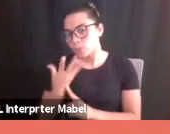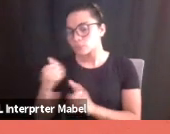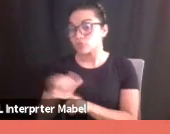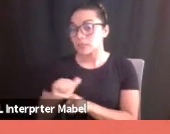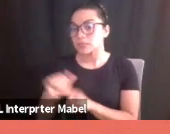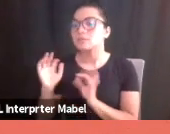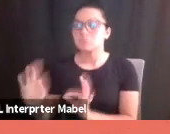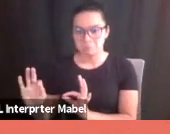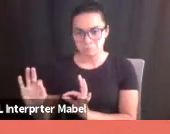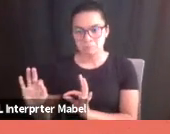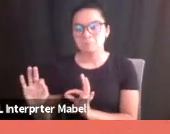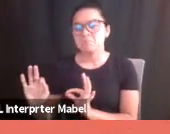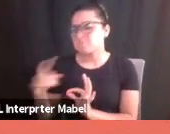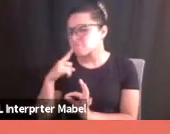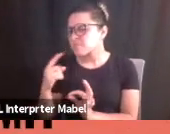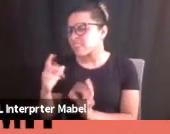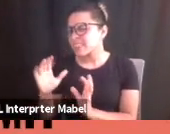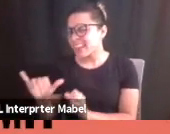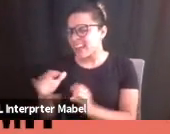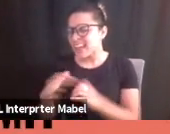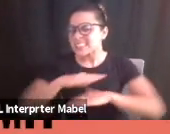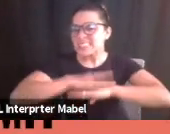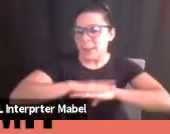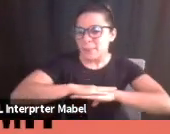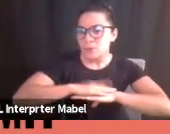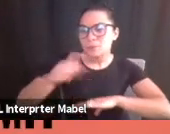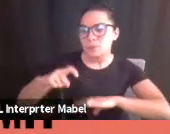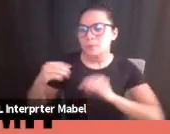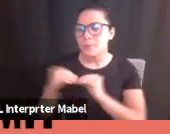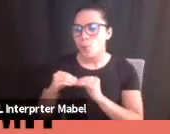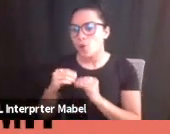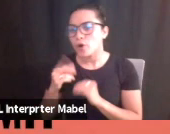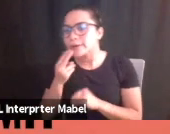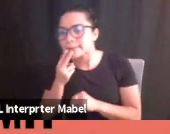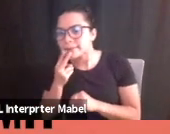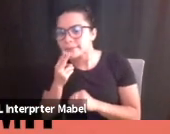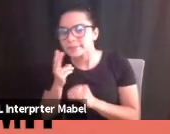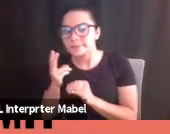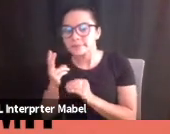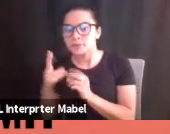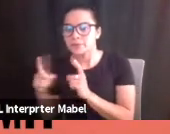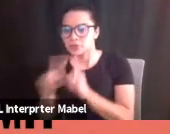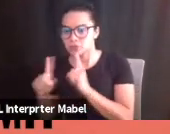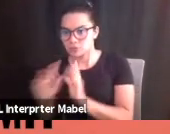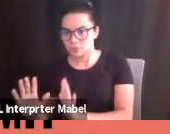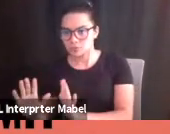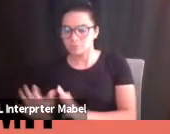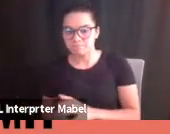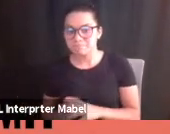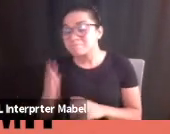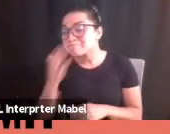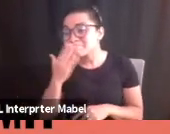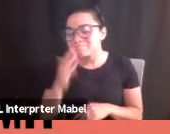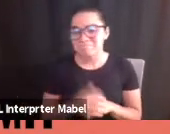community conversations. Thank you, Flannery, for dropping the link to the toolkit in the chat. And thanks, Deborah, for that question.